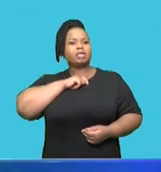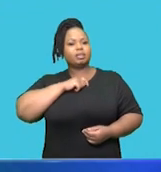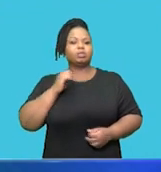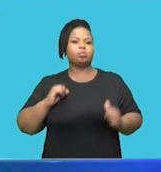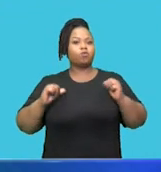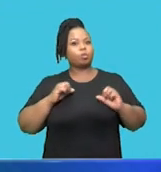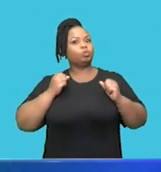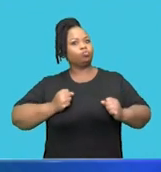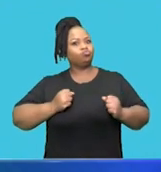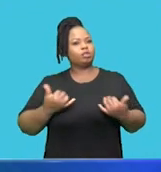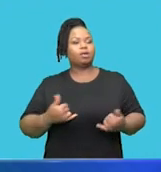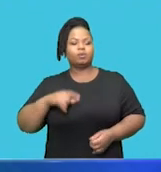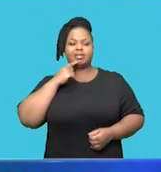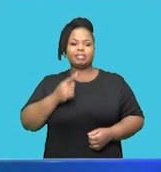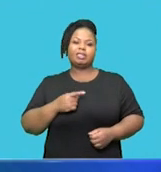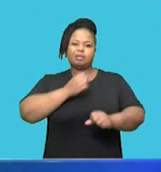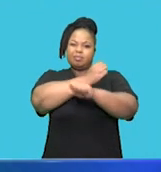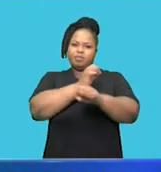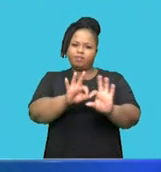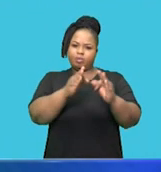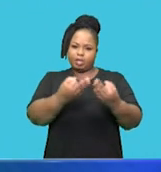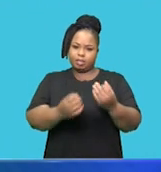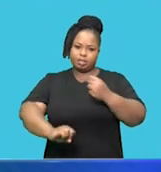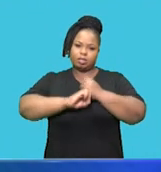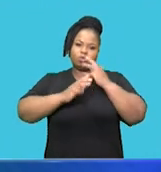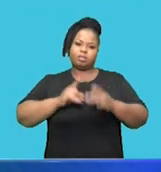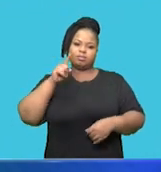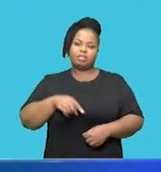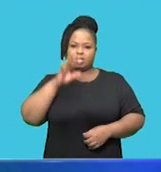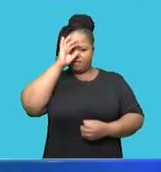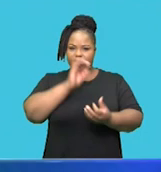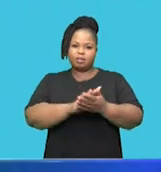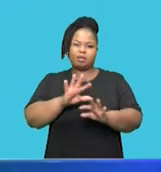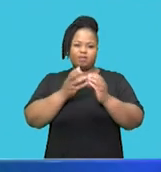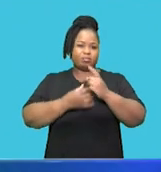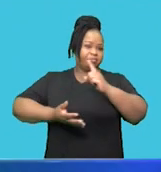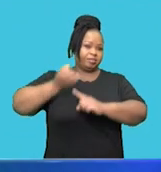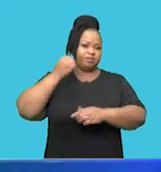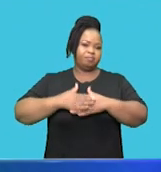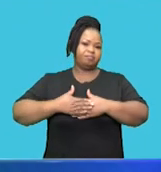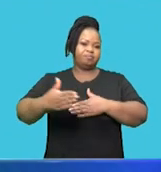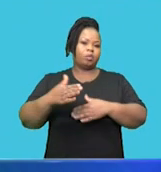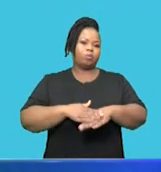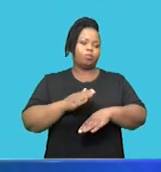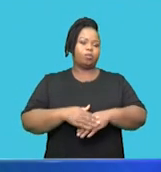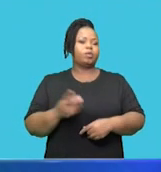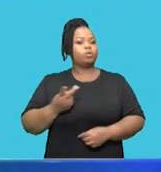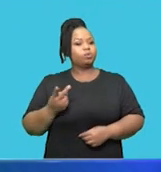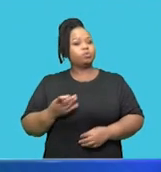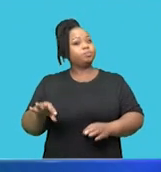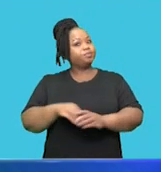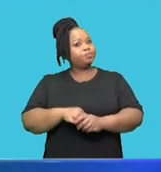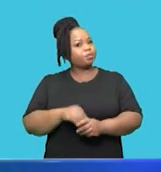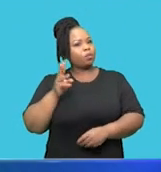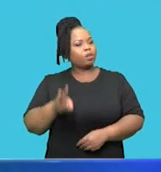Masongai has called on his new Orlando Pirates family and the fans to have faith in what they can achieve in the season that will also include